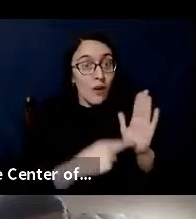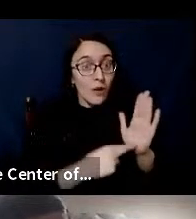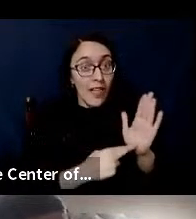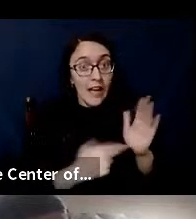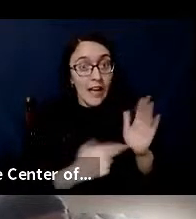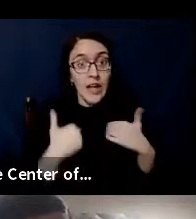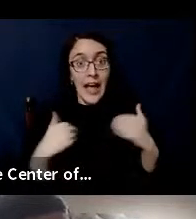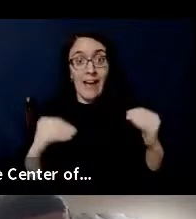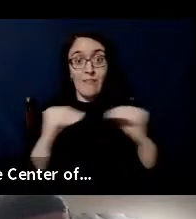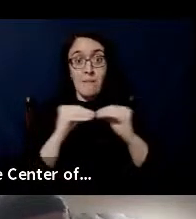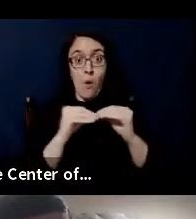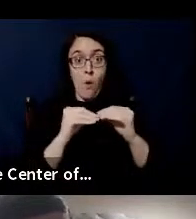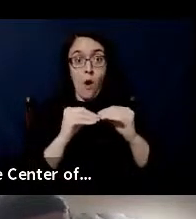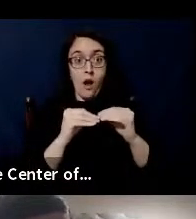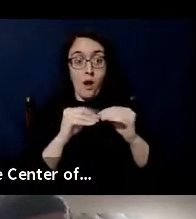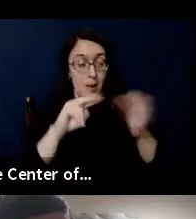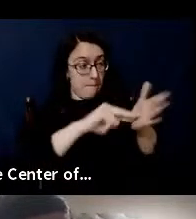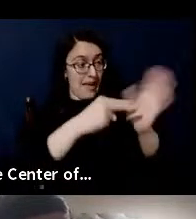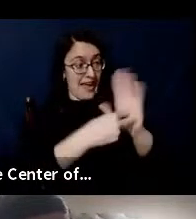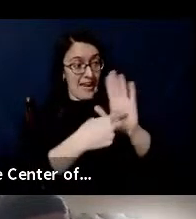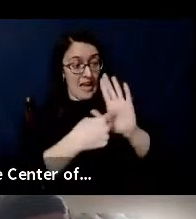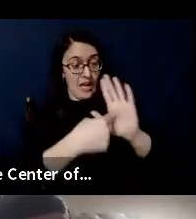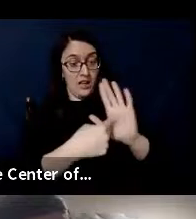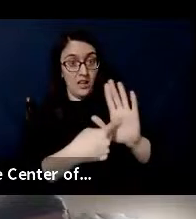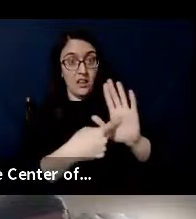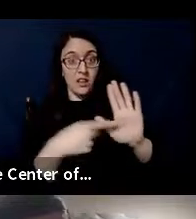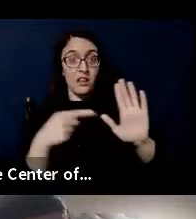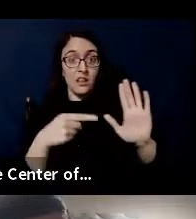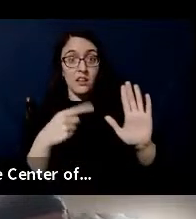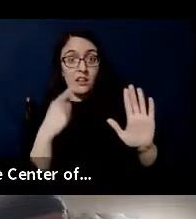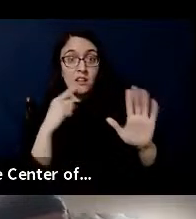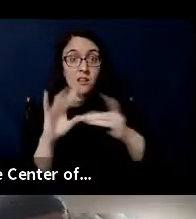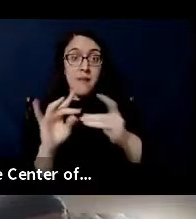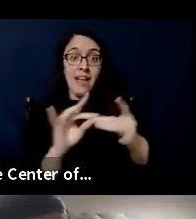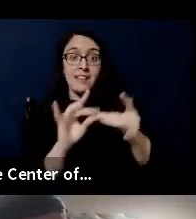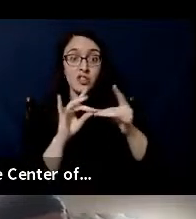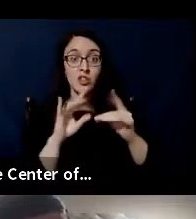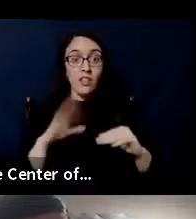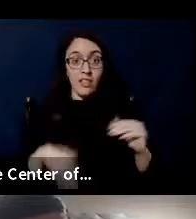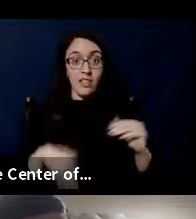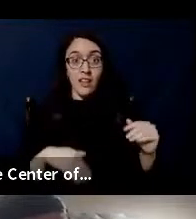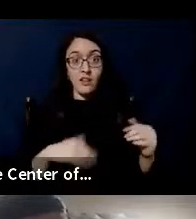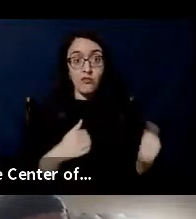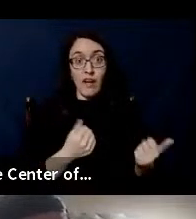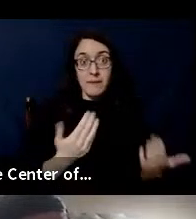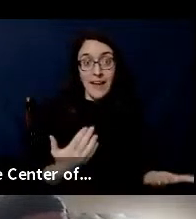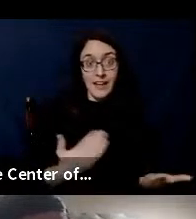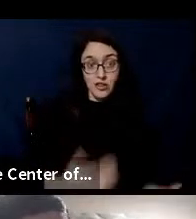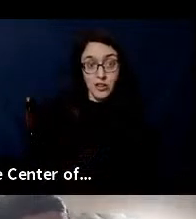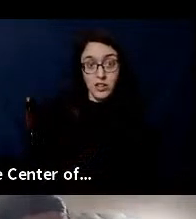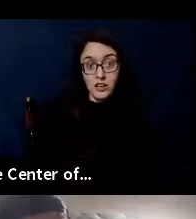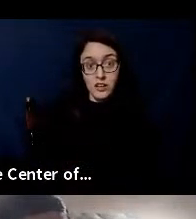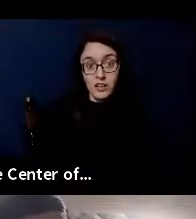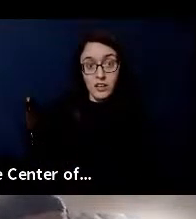weight, meaningful weight in terms of messaging than a recommendation?